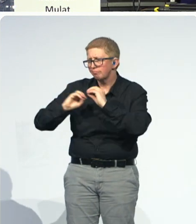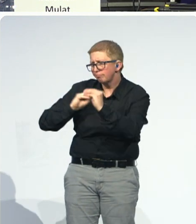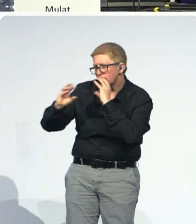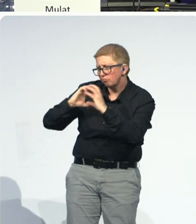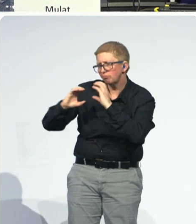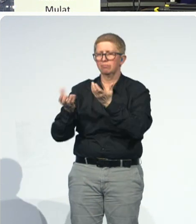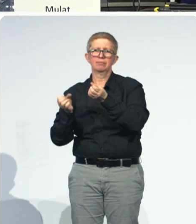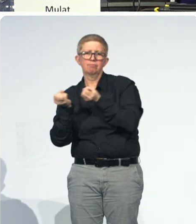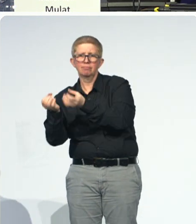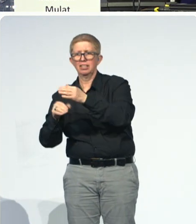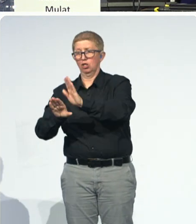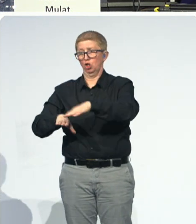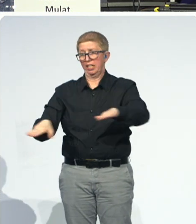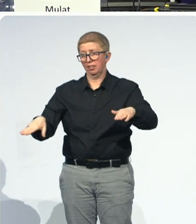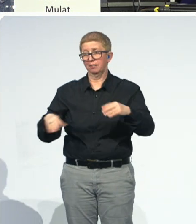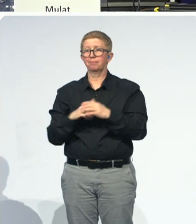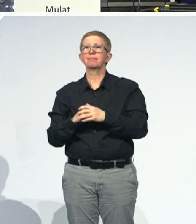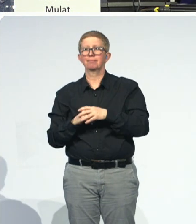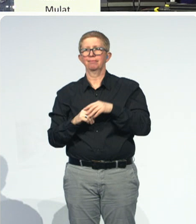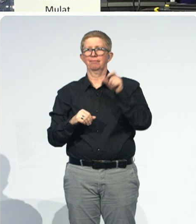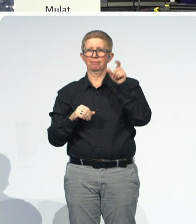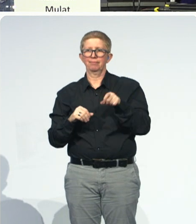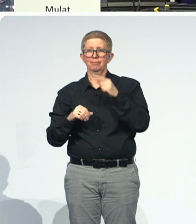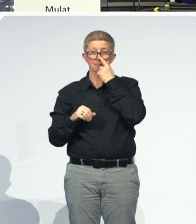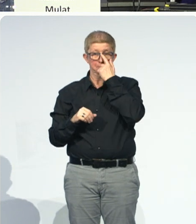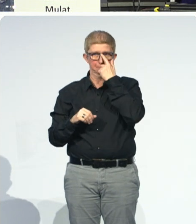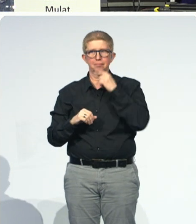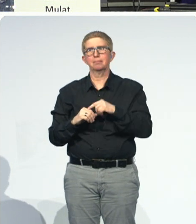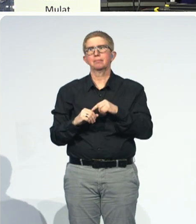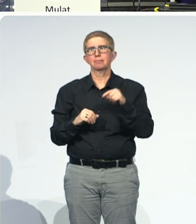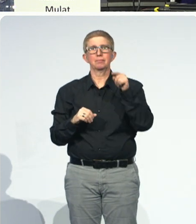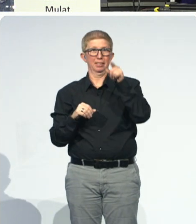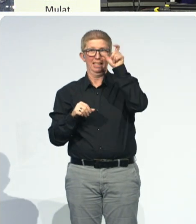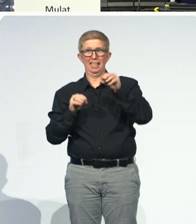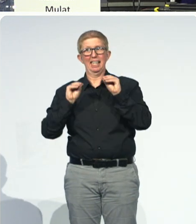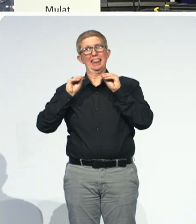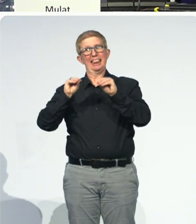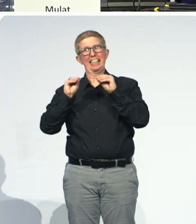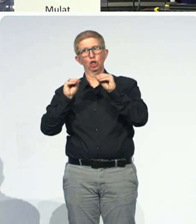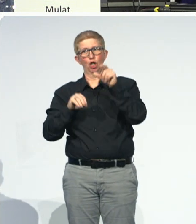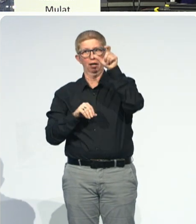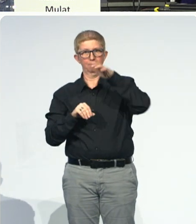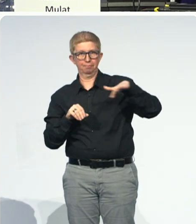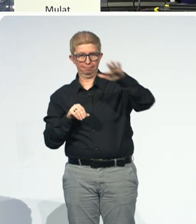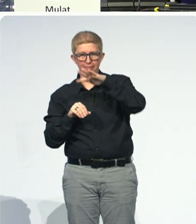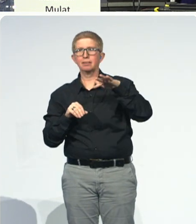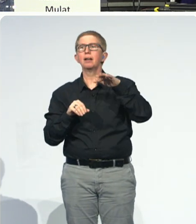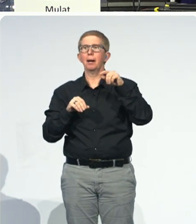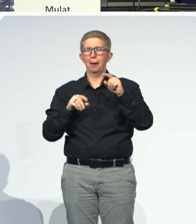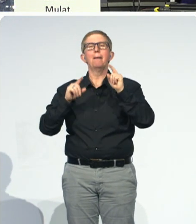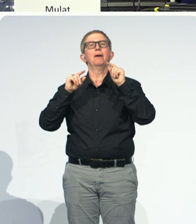for all teachers of the deaf and hard of hearing children in the whole country for 3